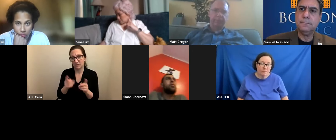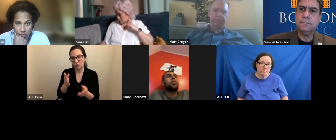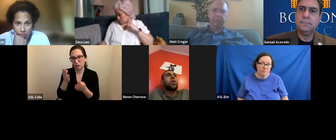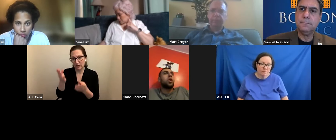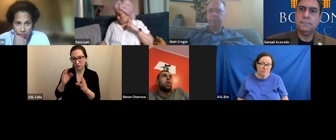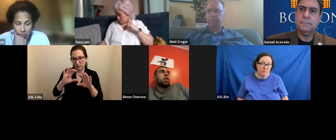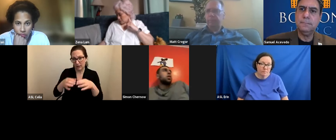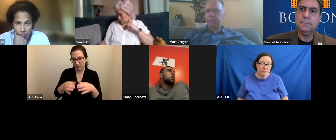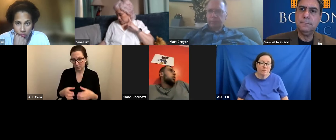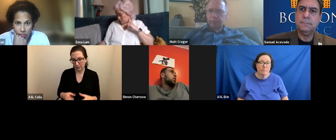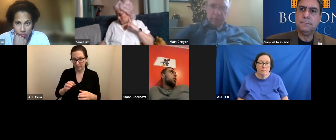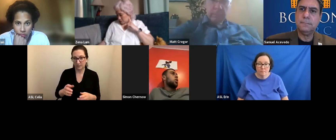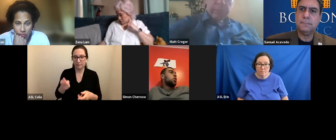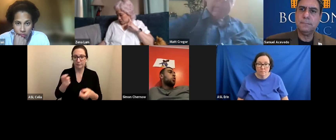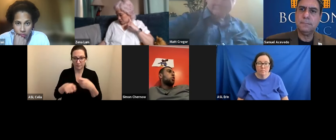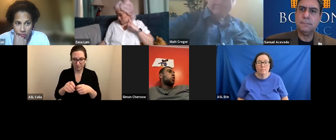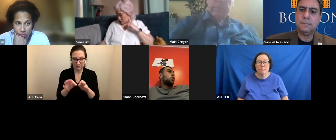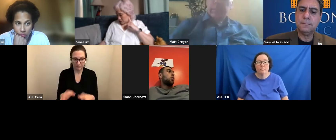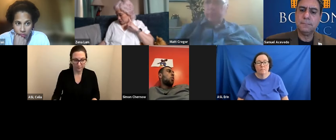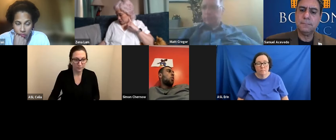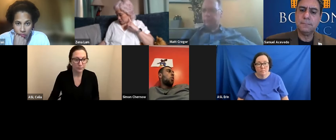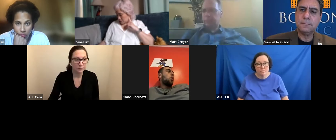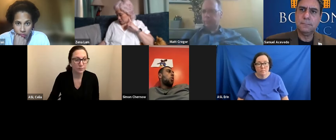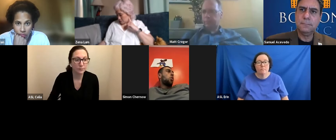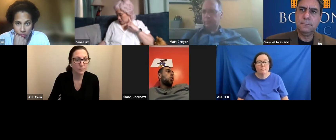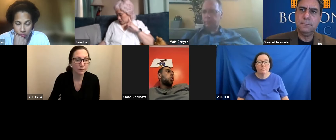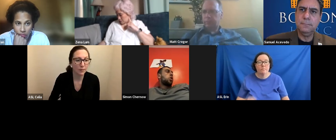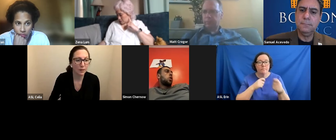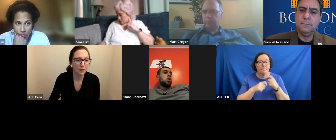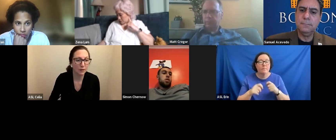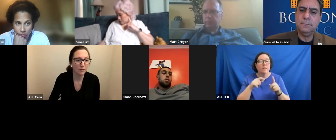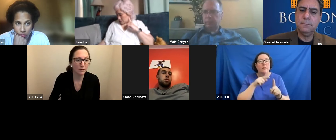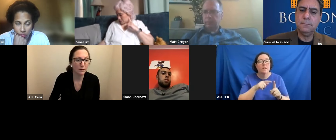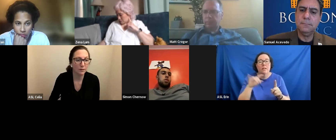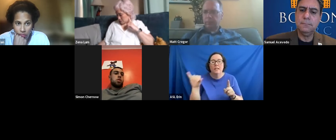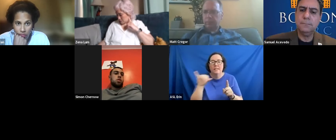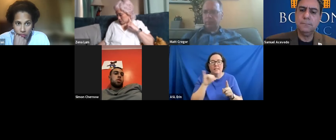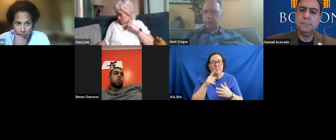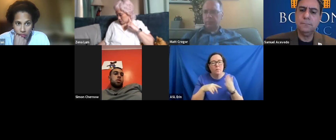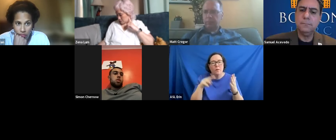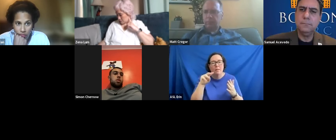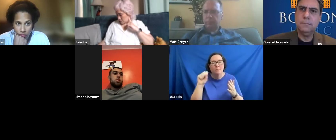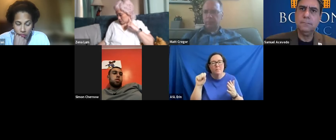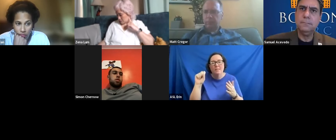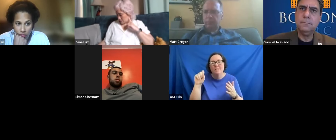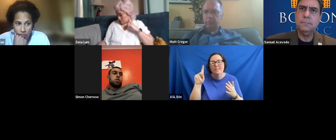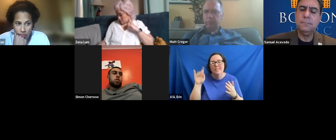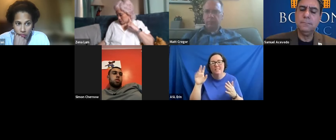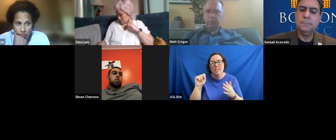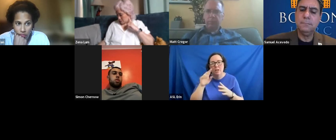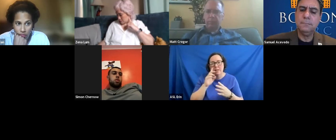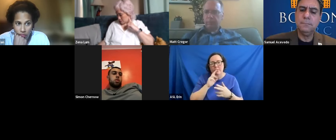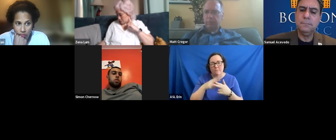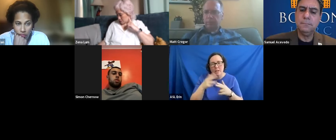categories that echo a bit for what Ms. Skerritt mentioned, going back and looking at what